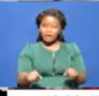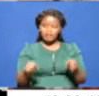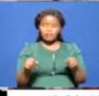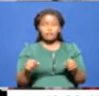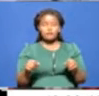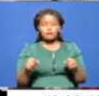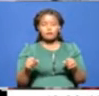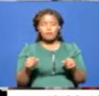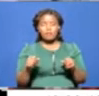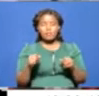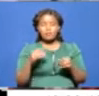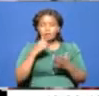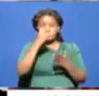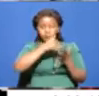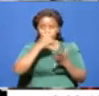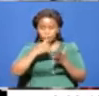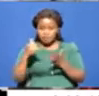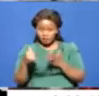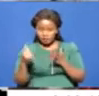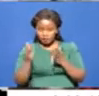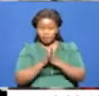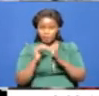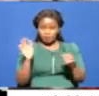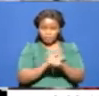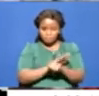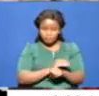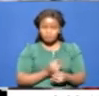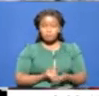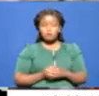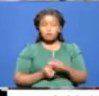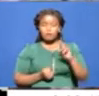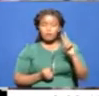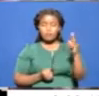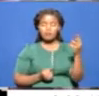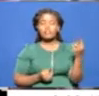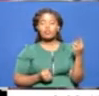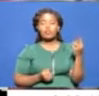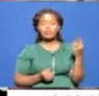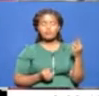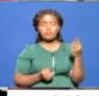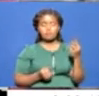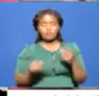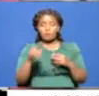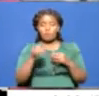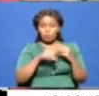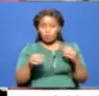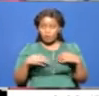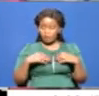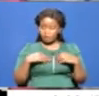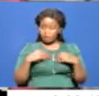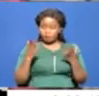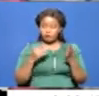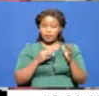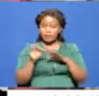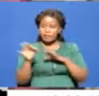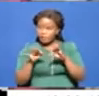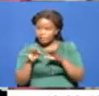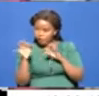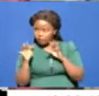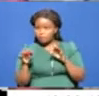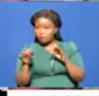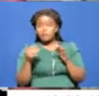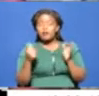in the design and complete. The second thing which we are very excited, and His Excellency has given us direction, is the little problem